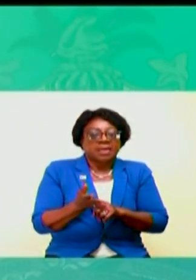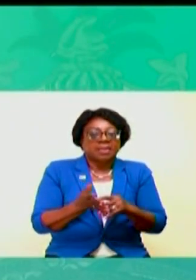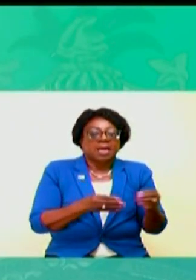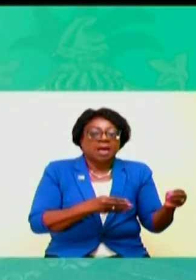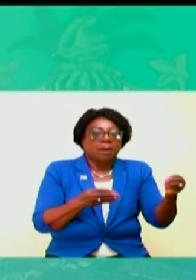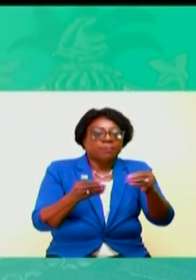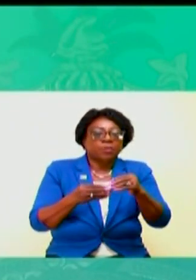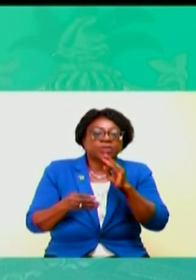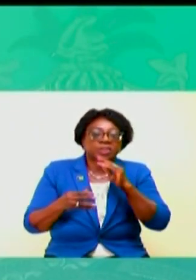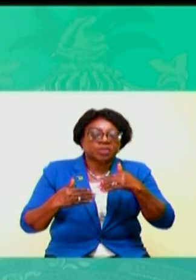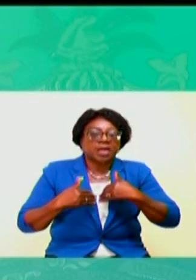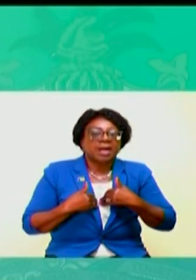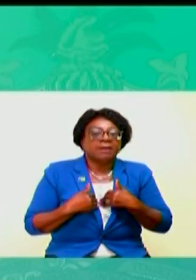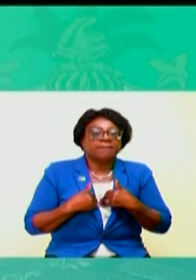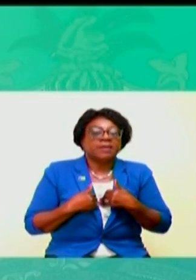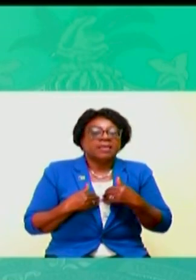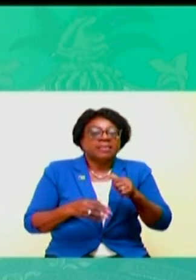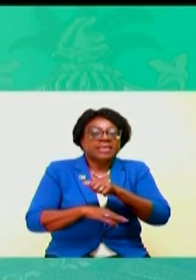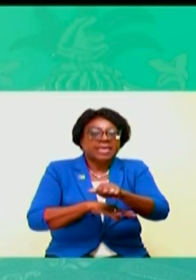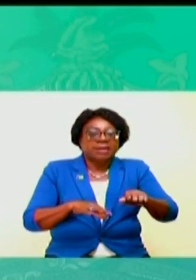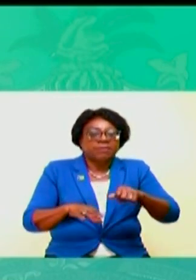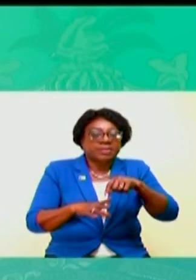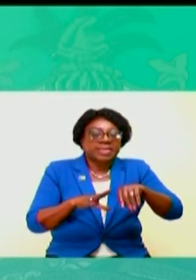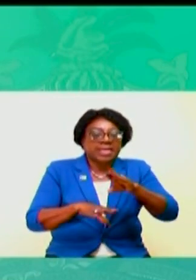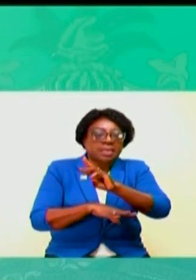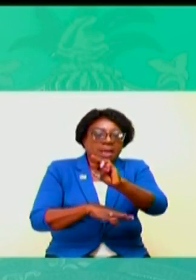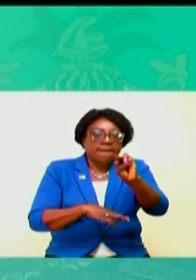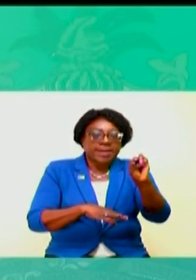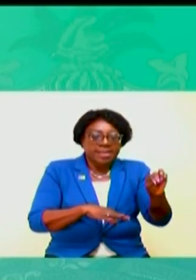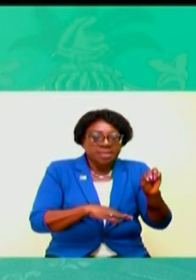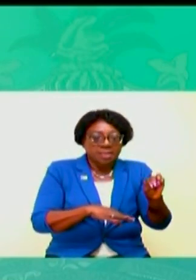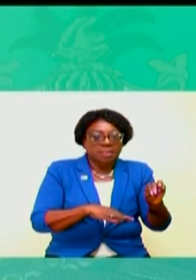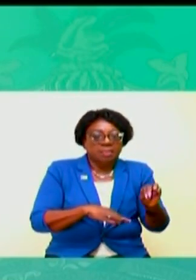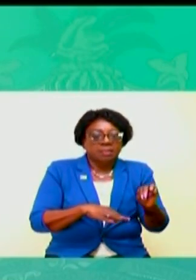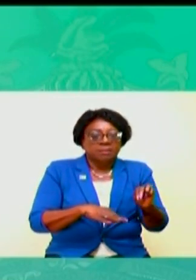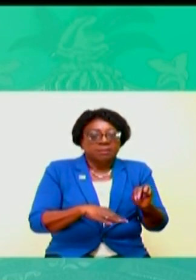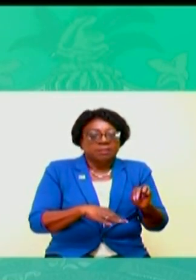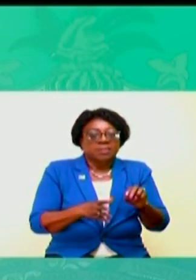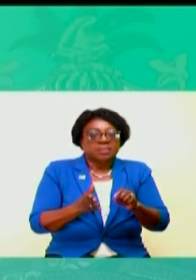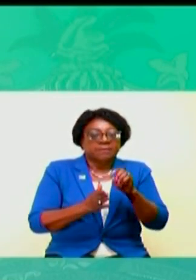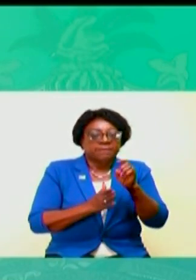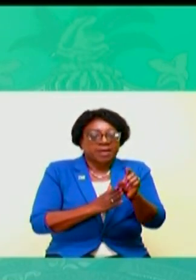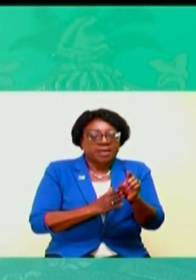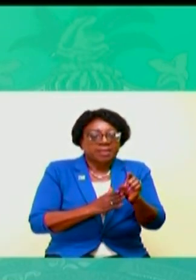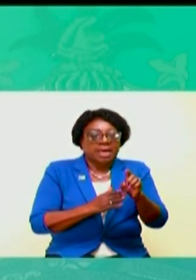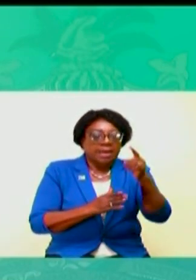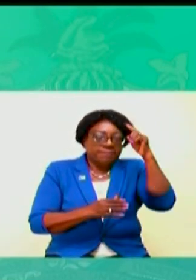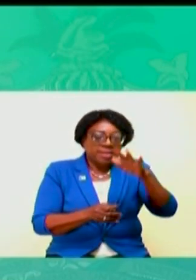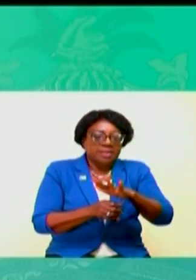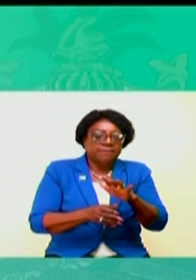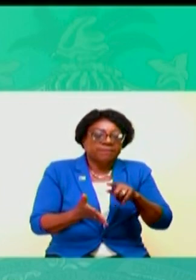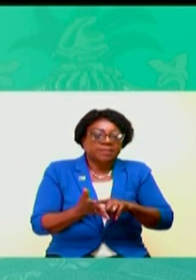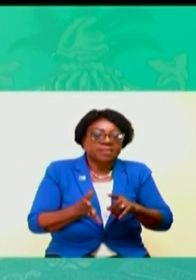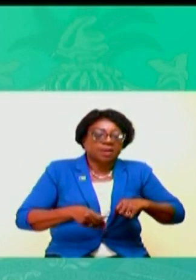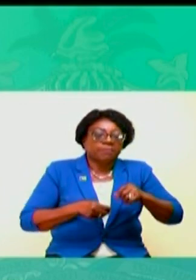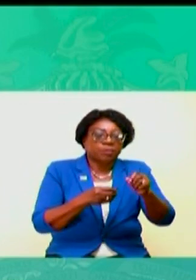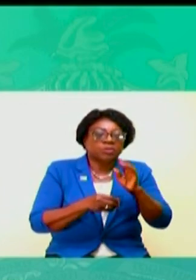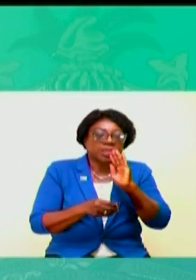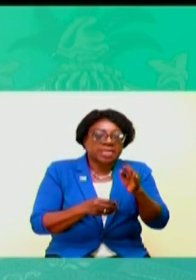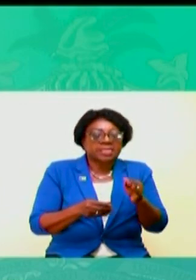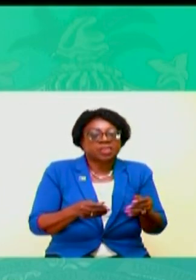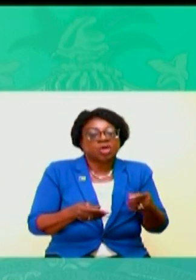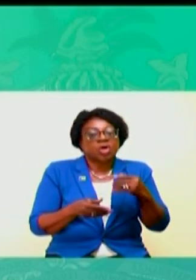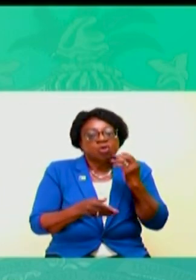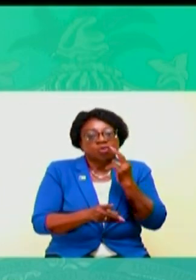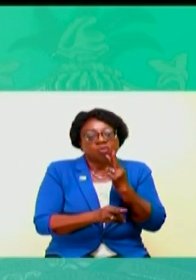is to have the communities in Carmichael inform and determine their preferences. I believe this approach is correct, as no